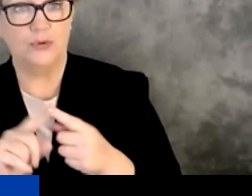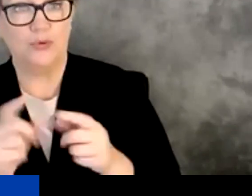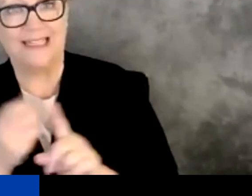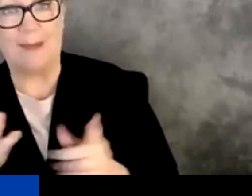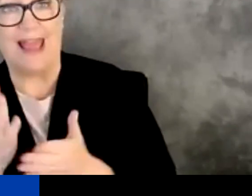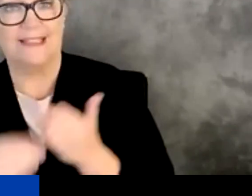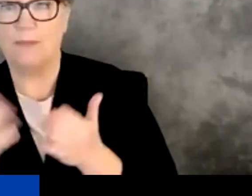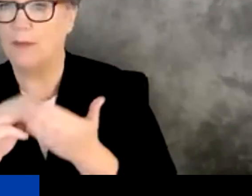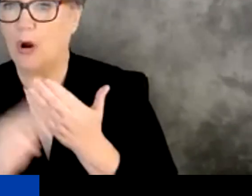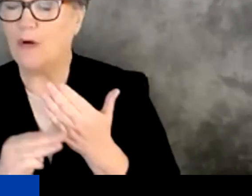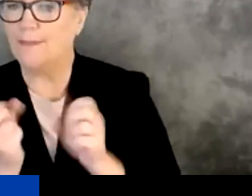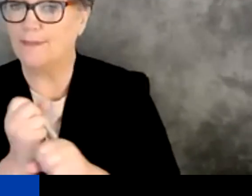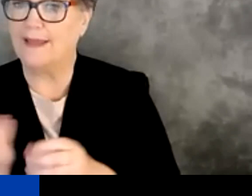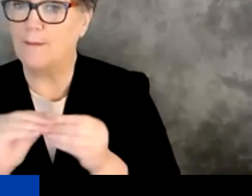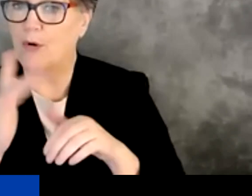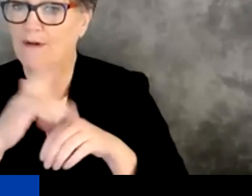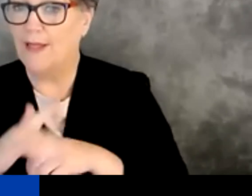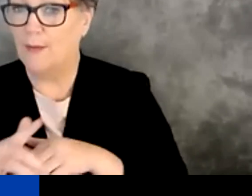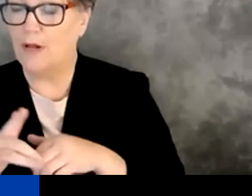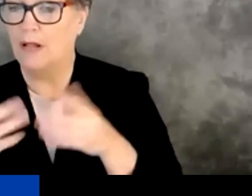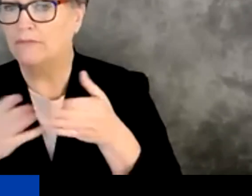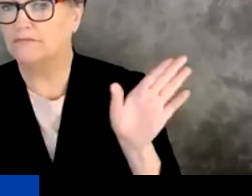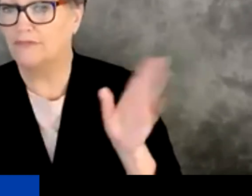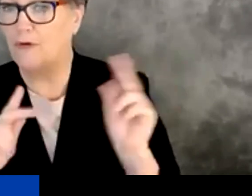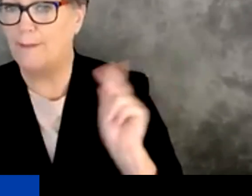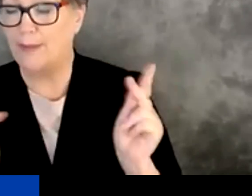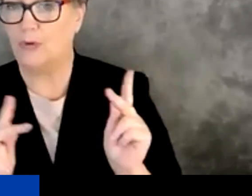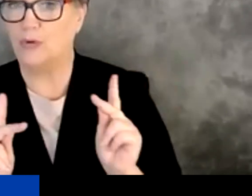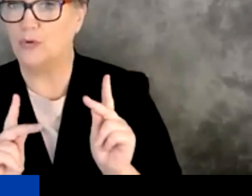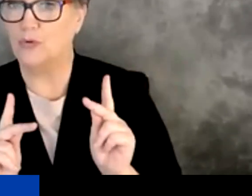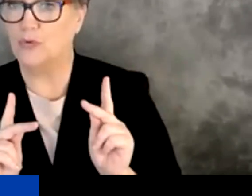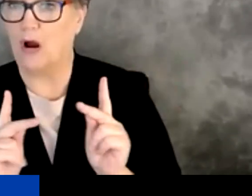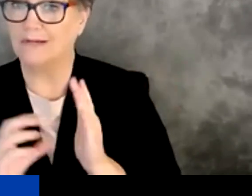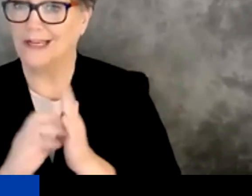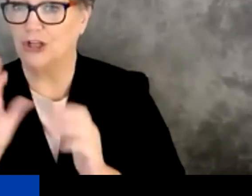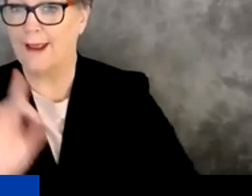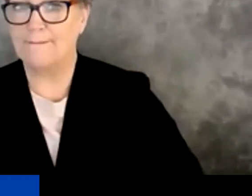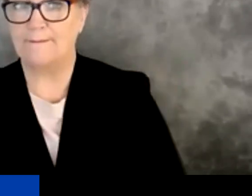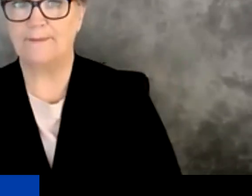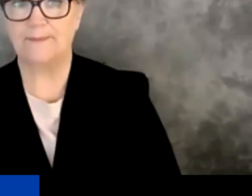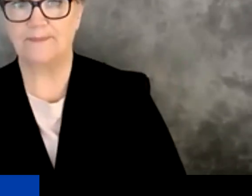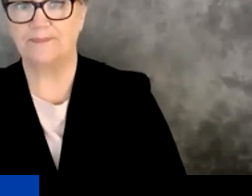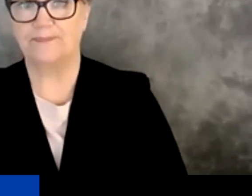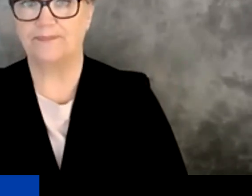these programs and make them more available to folks that are extremely low income.